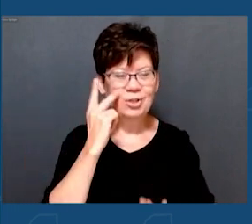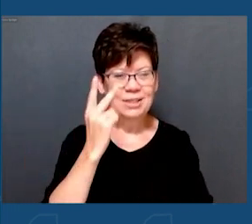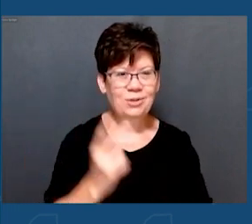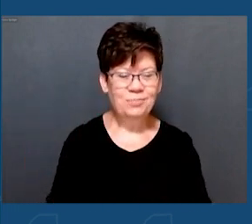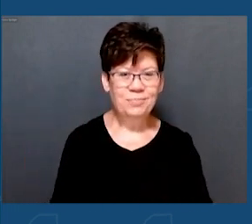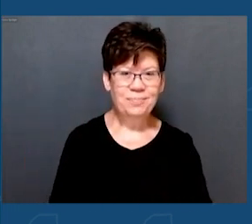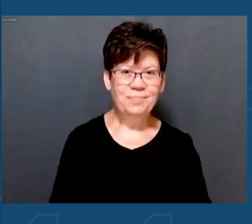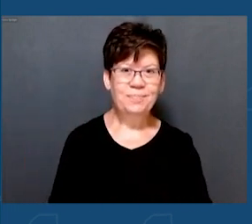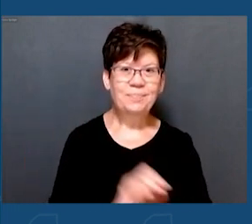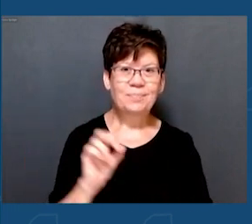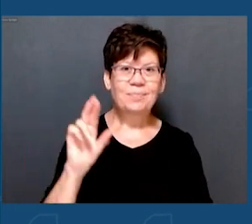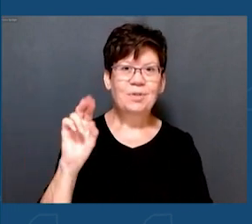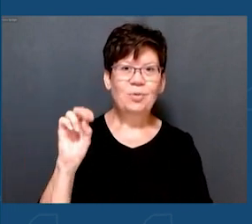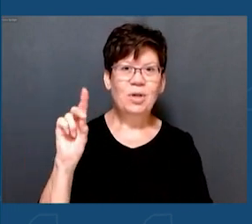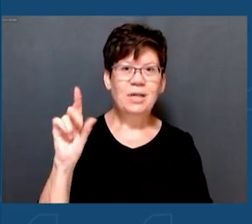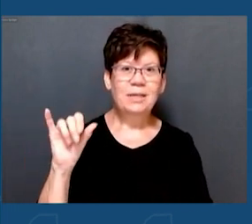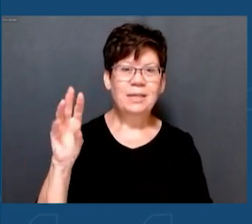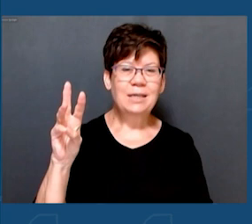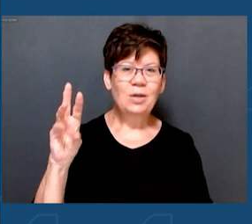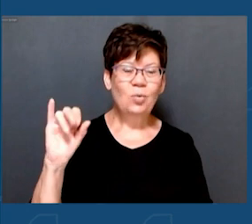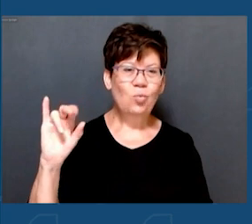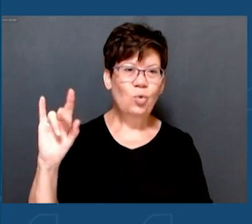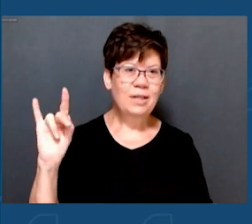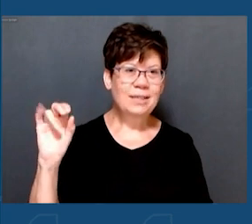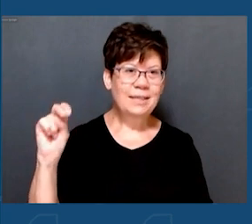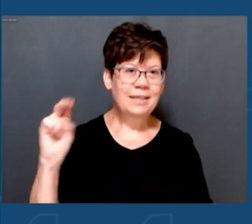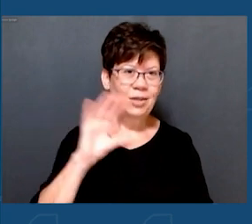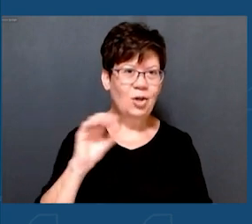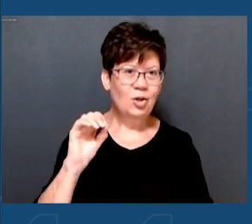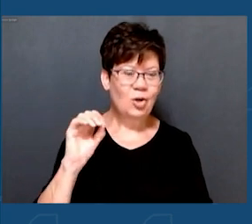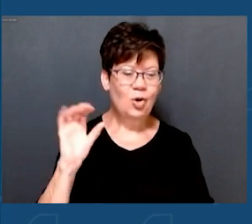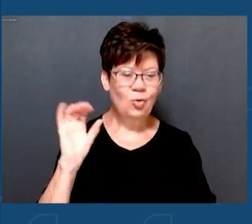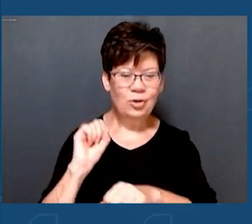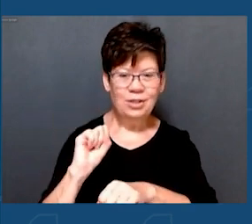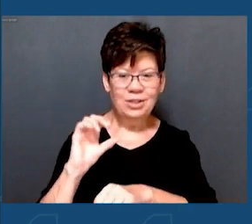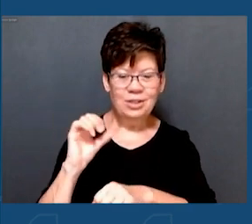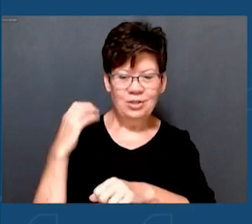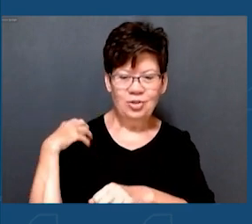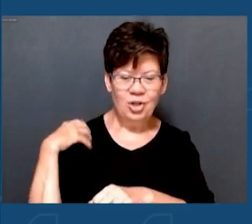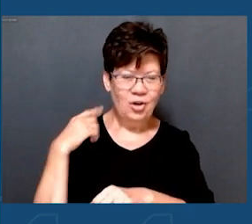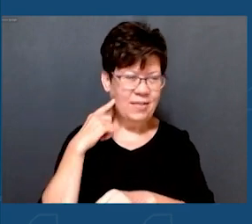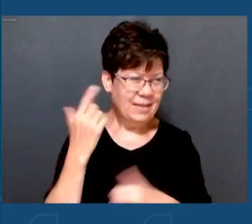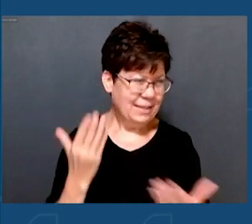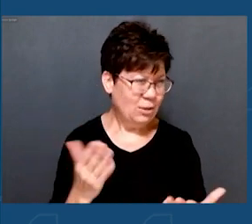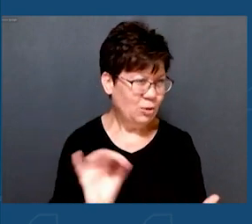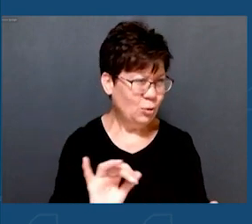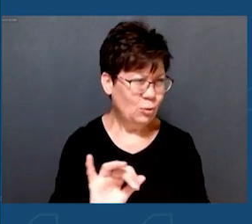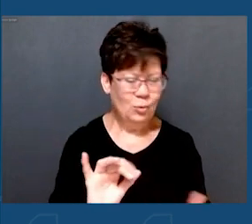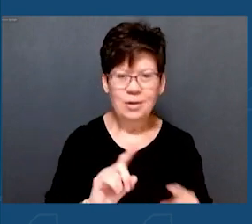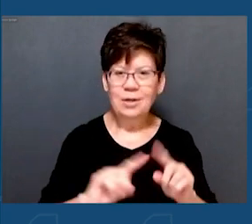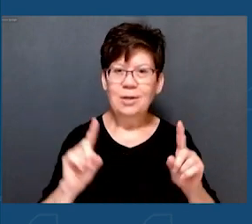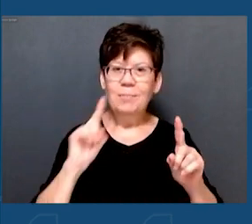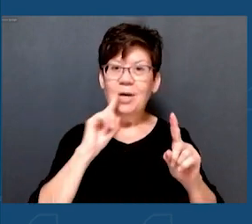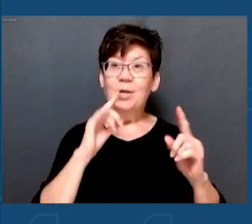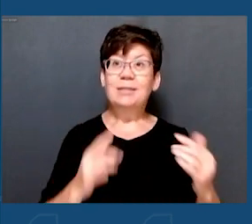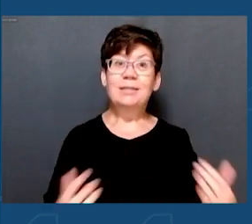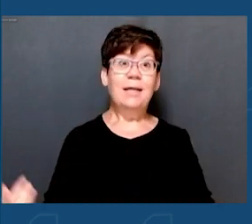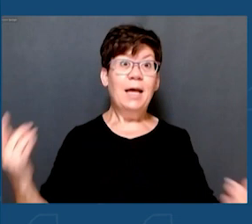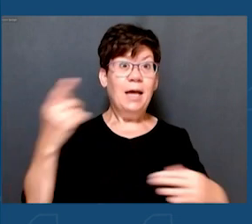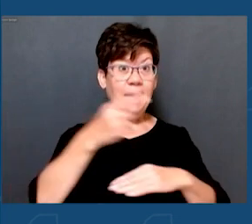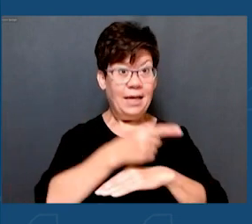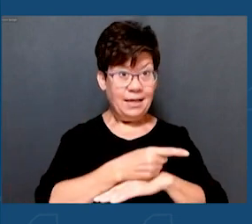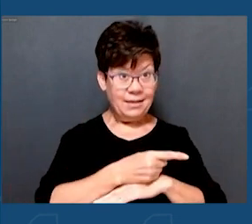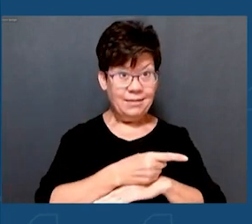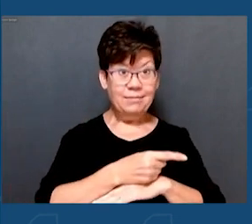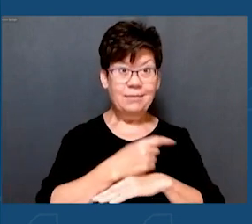And Randy Wolkin, our co-chair of the Regional Economic Development Council, is here, I believe, as well. But today goes to the Nappi